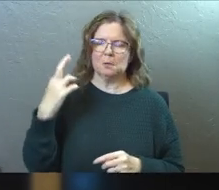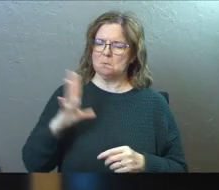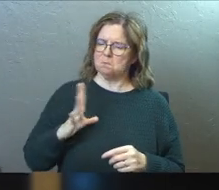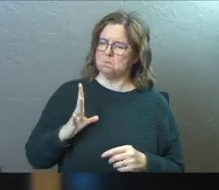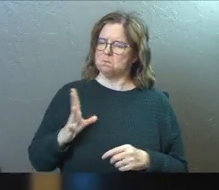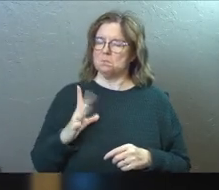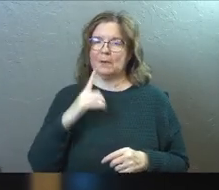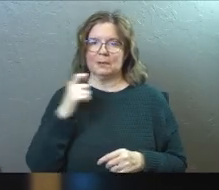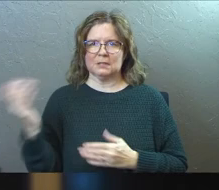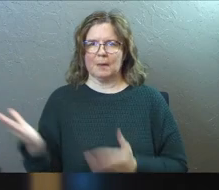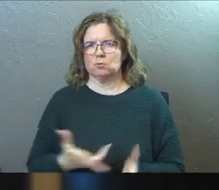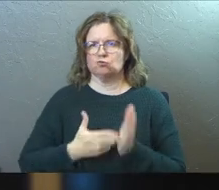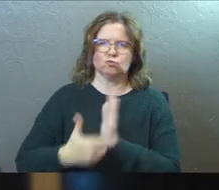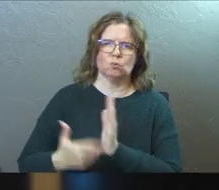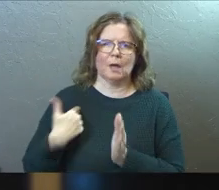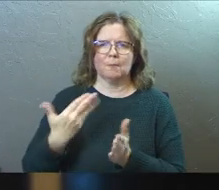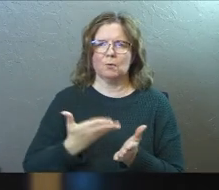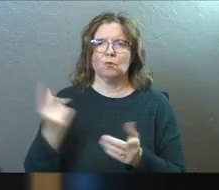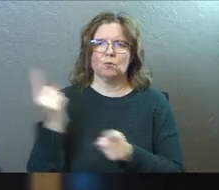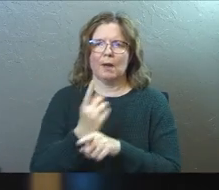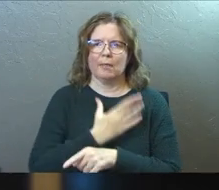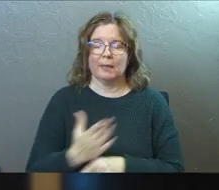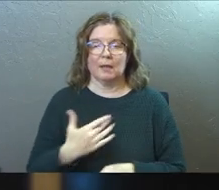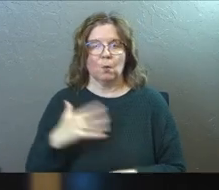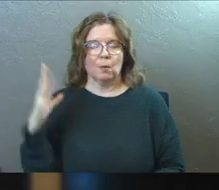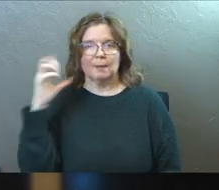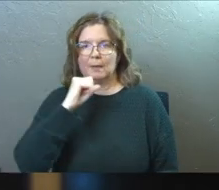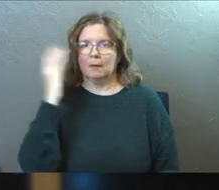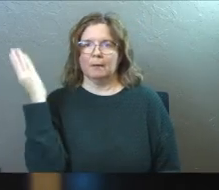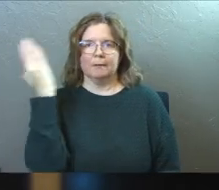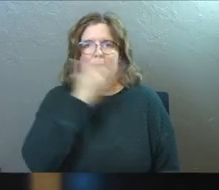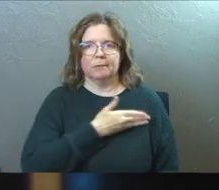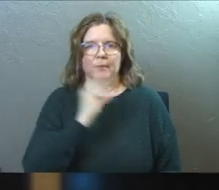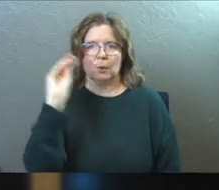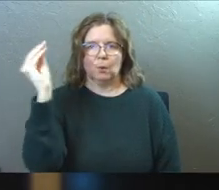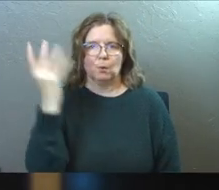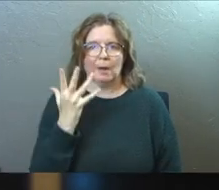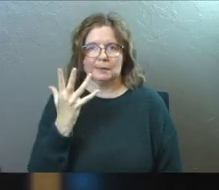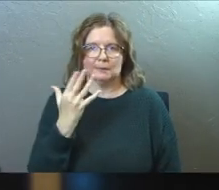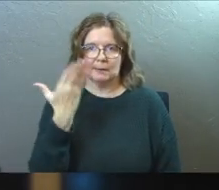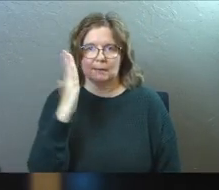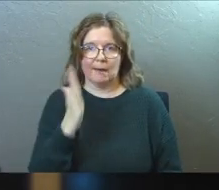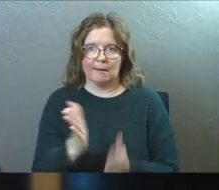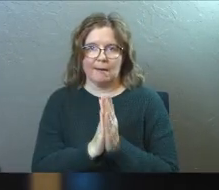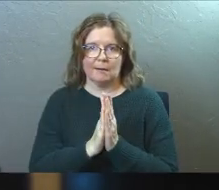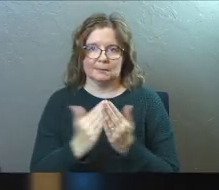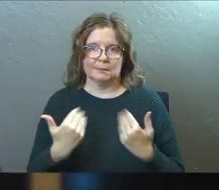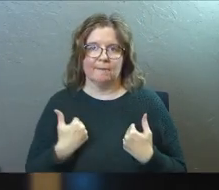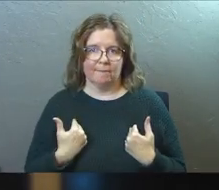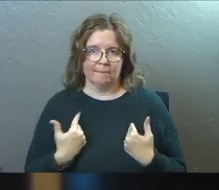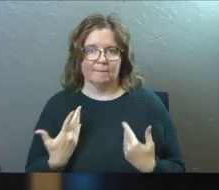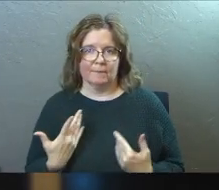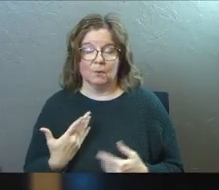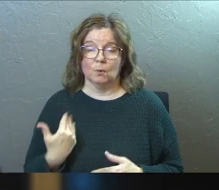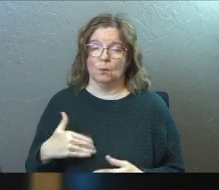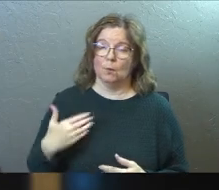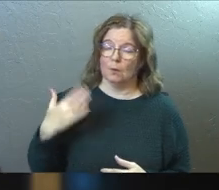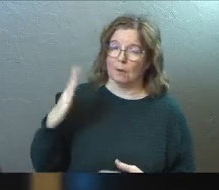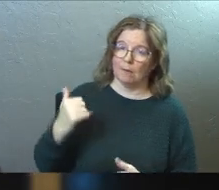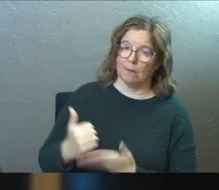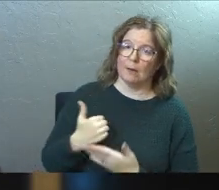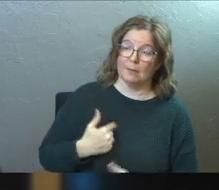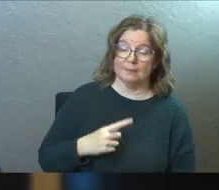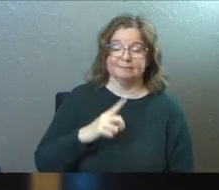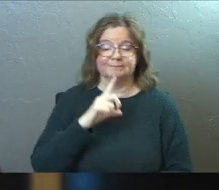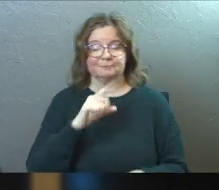Because I'm bringing truth. I'm bringing the right thing. And we miss all of the grace that God has called us to have to those around us. God help us. Yeah, for real. Right.